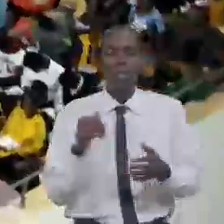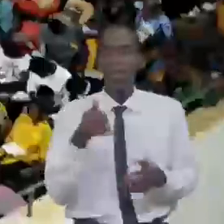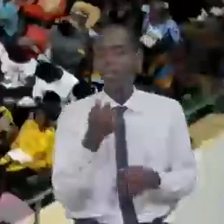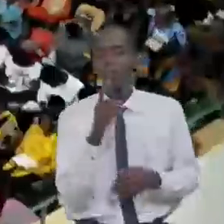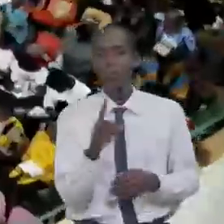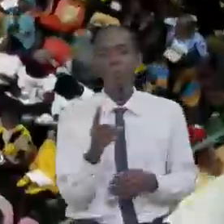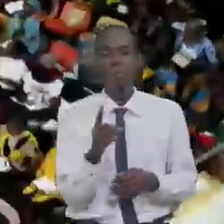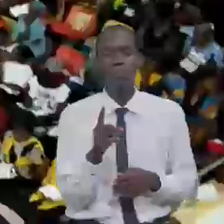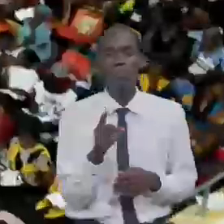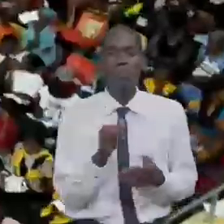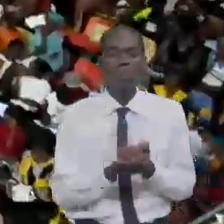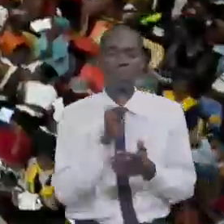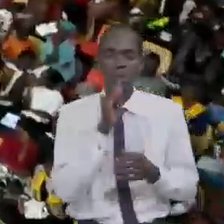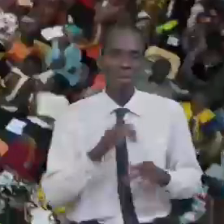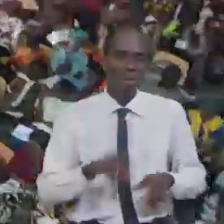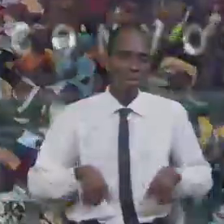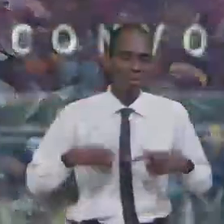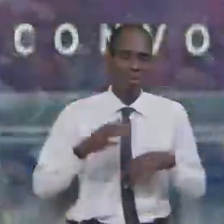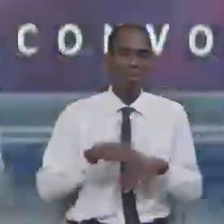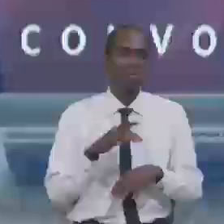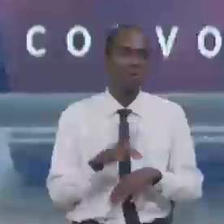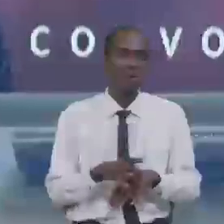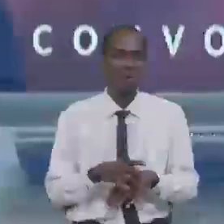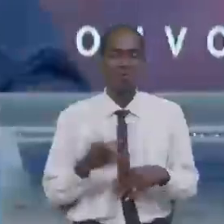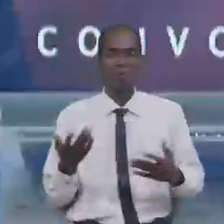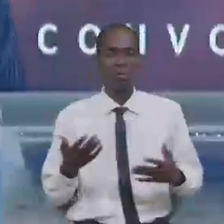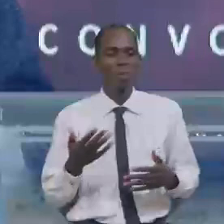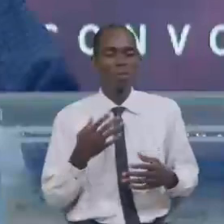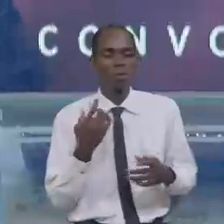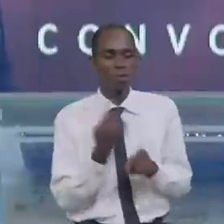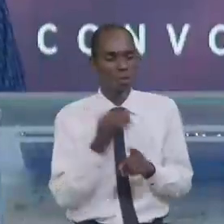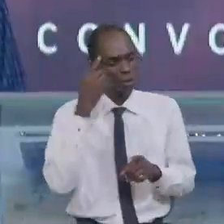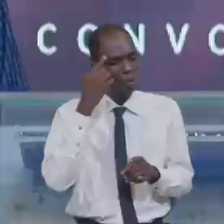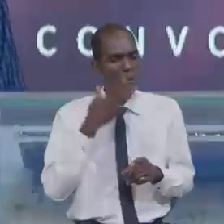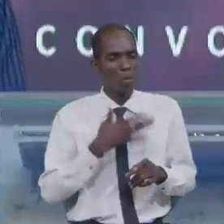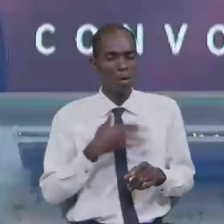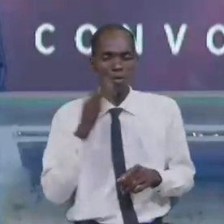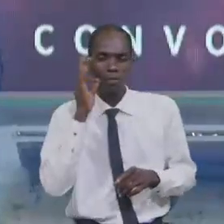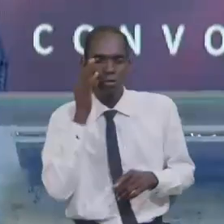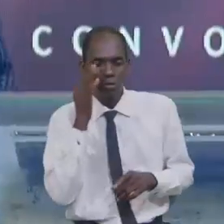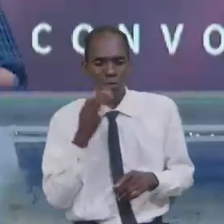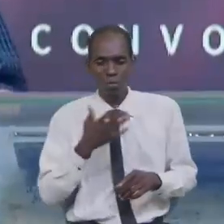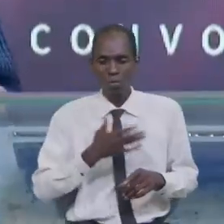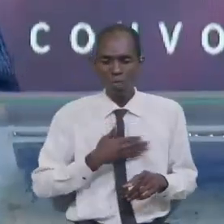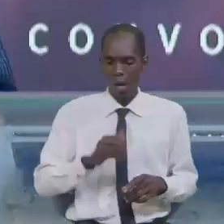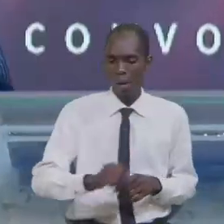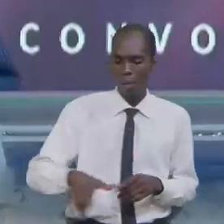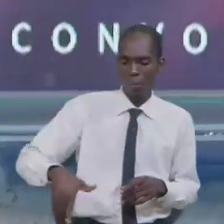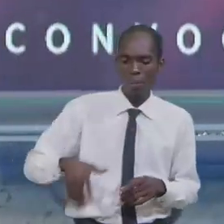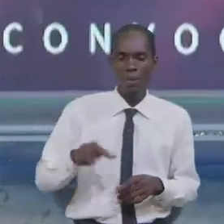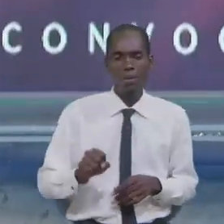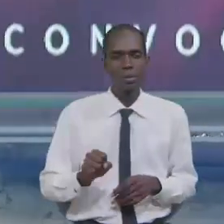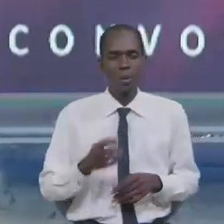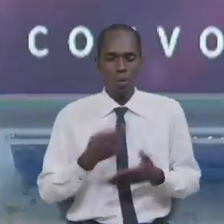my fruit, my crops, my produce, the result of the labor of